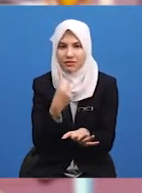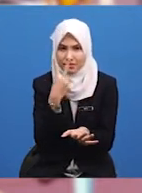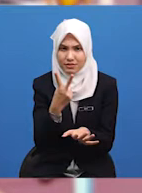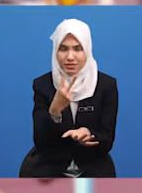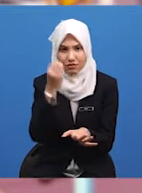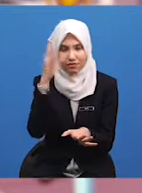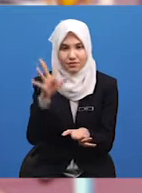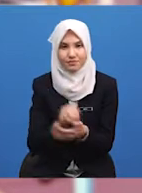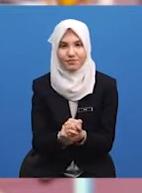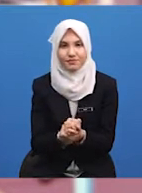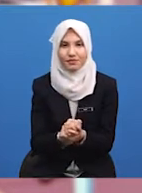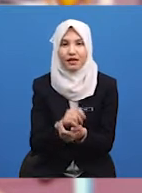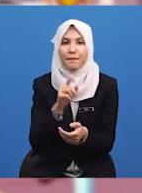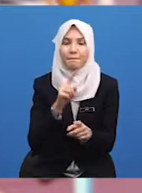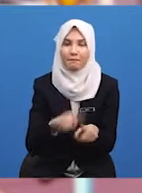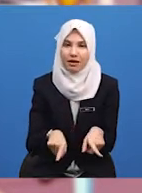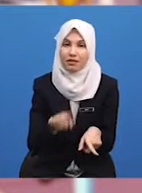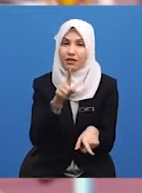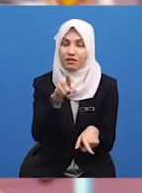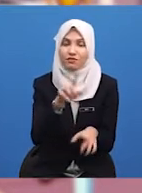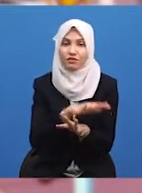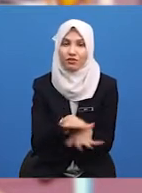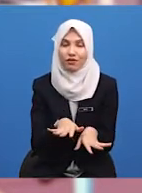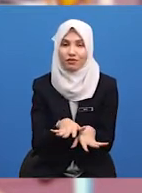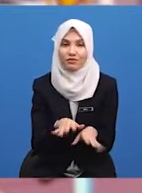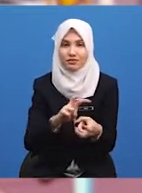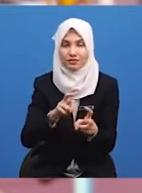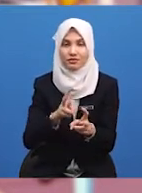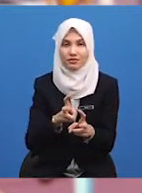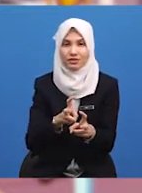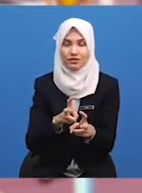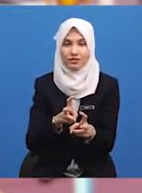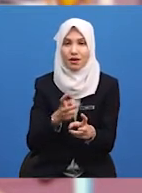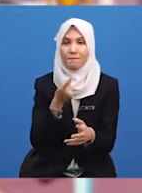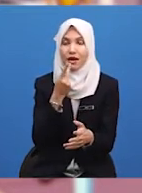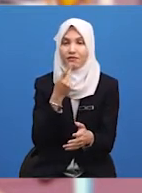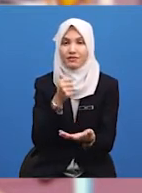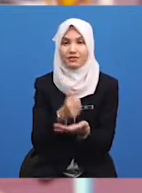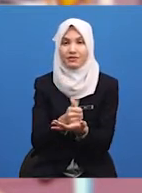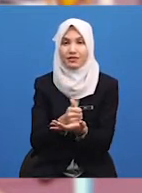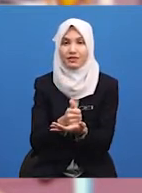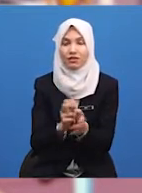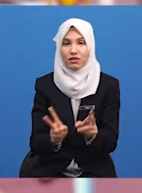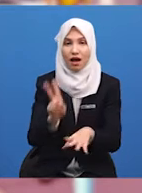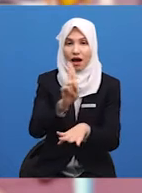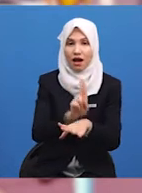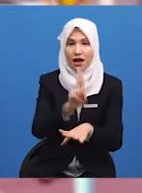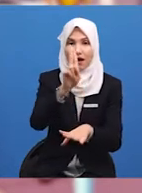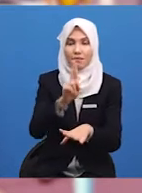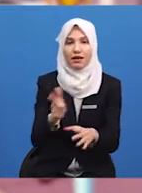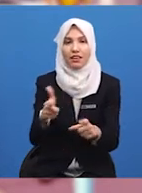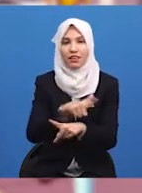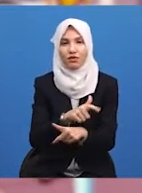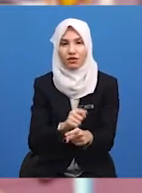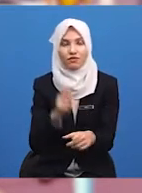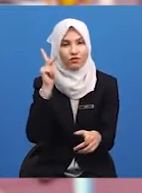Yes, if you don't change your privacy settings, when you upload a photo, anyone can see it. It's important